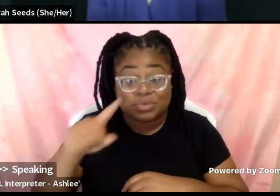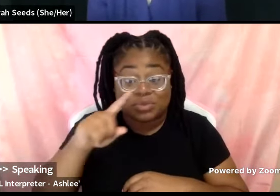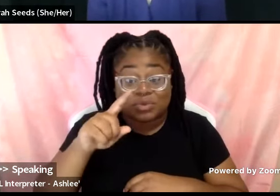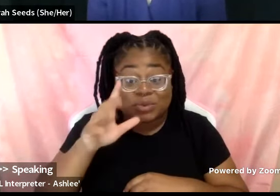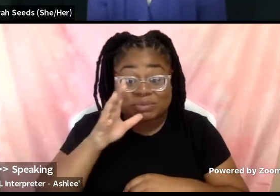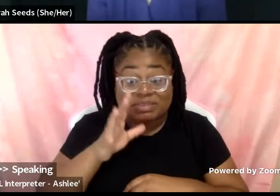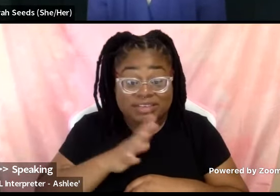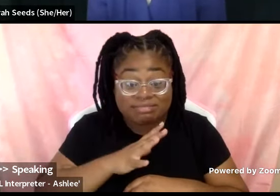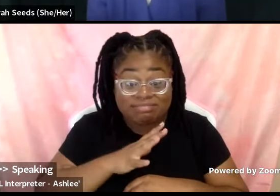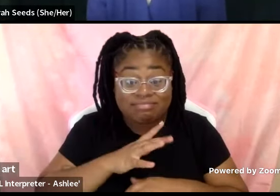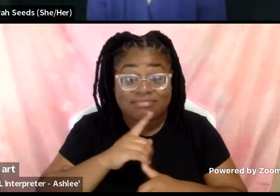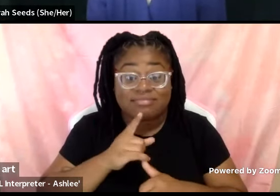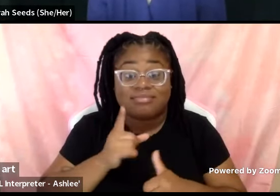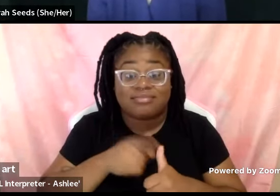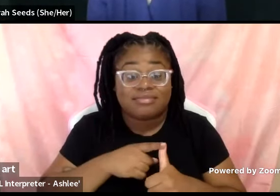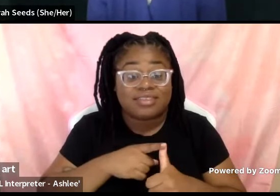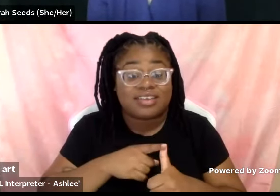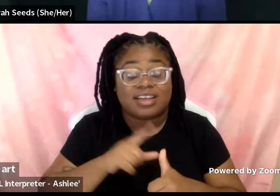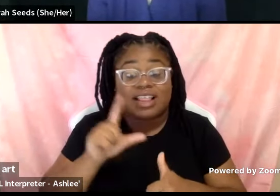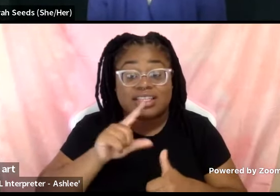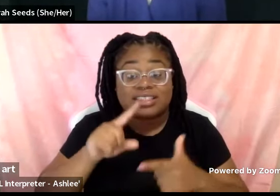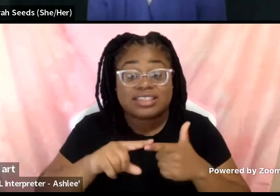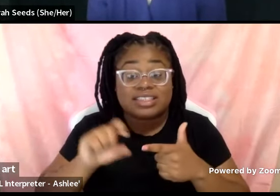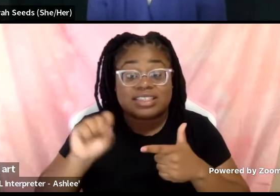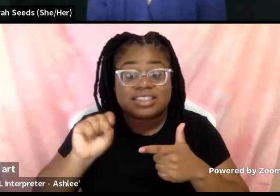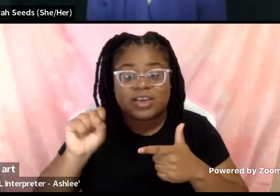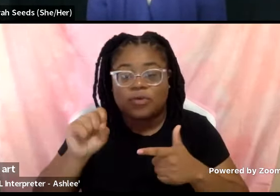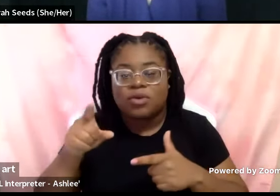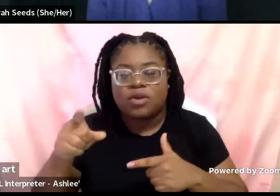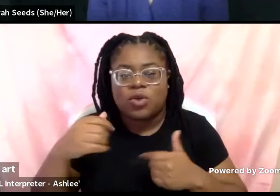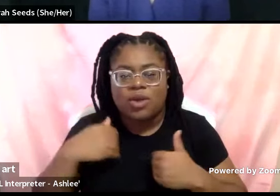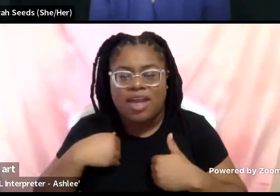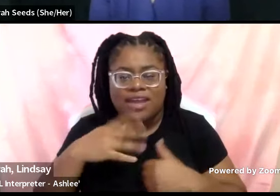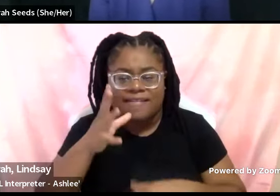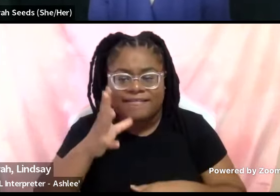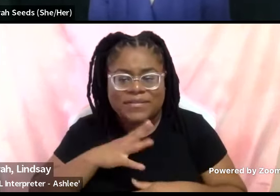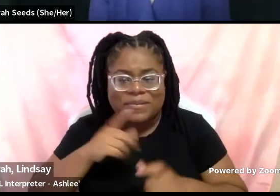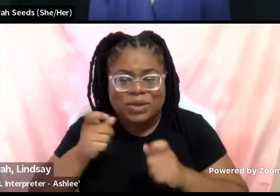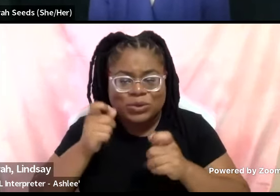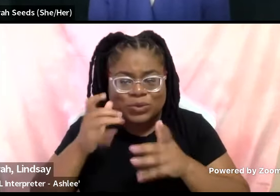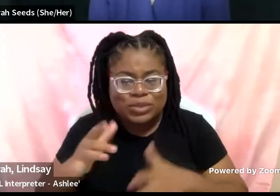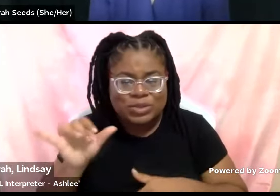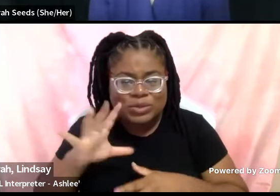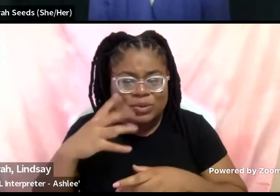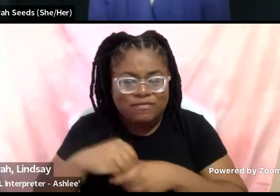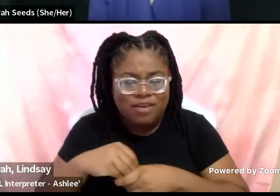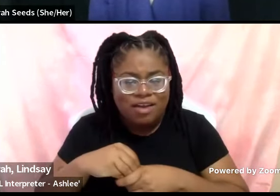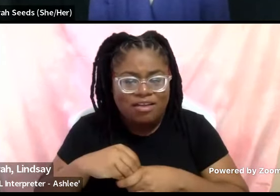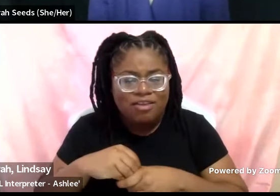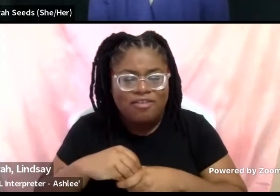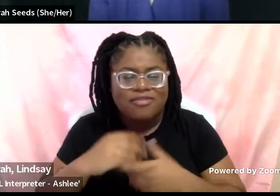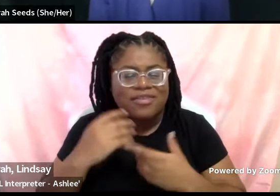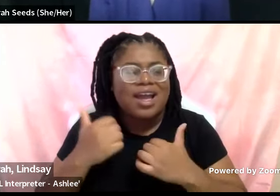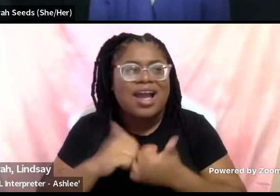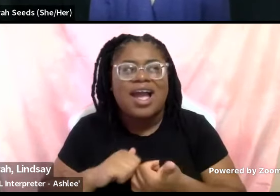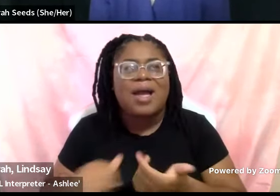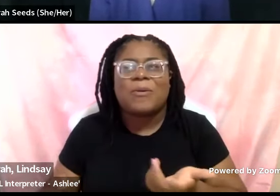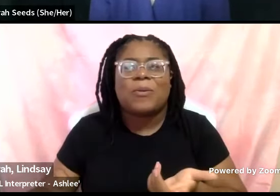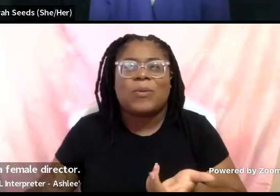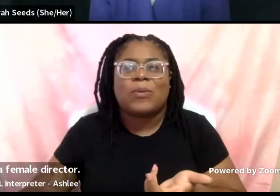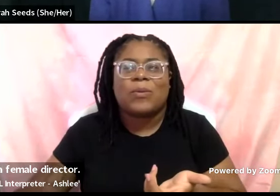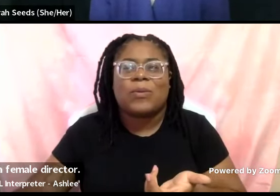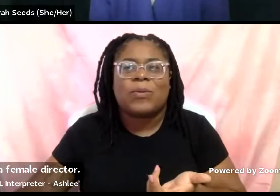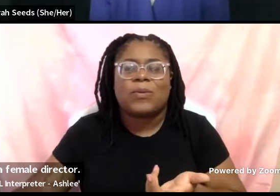Sarah, Lindsay, you also said you had a female director. Is that like, how was this, the